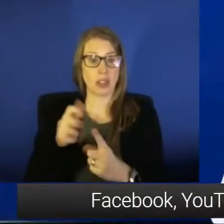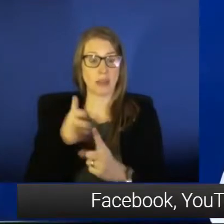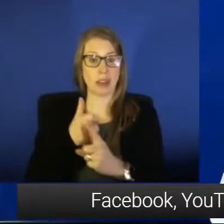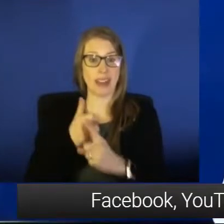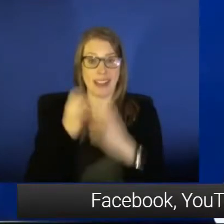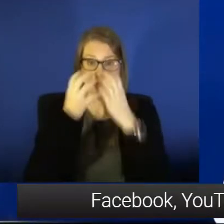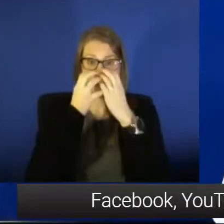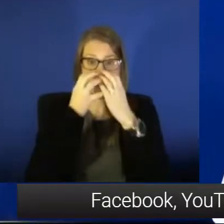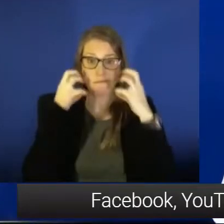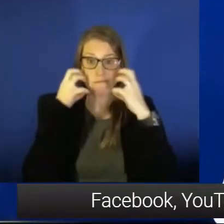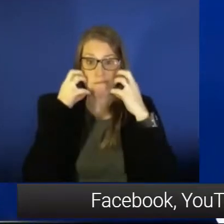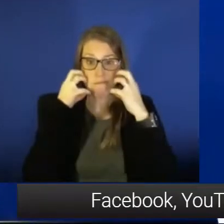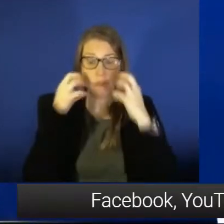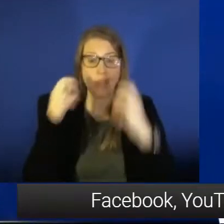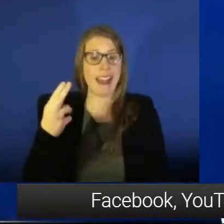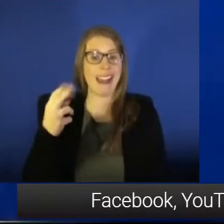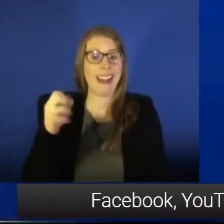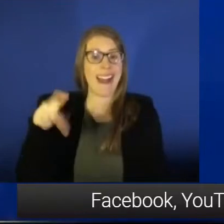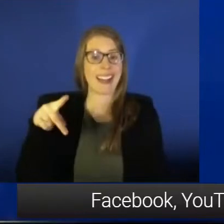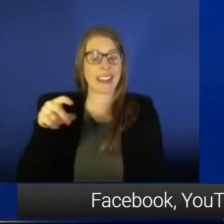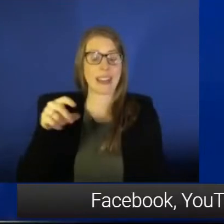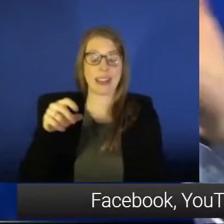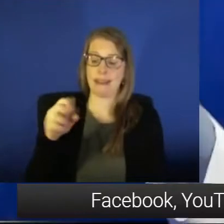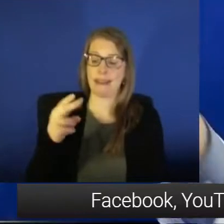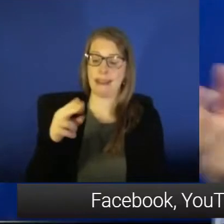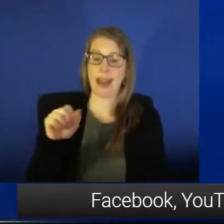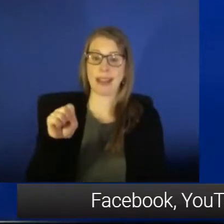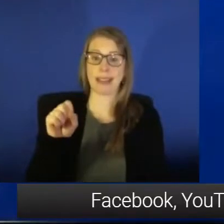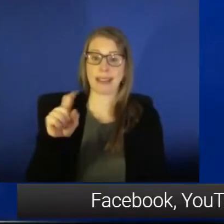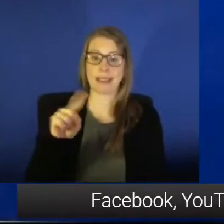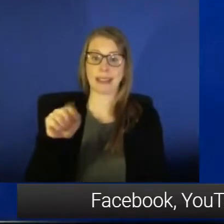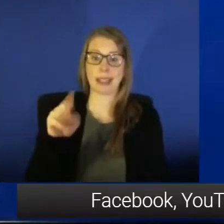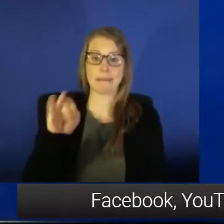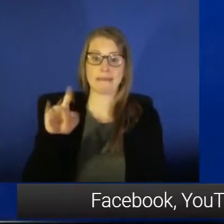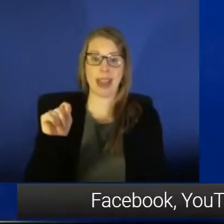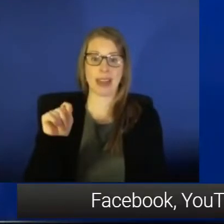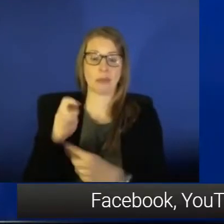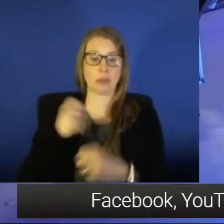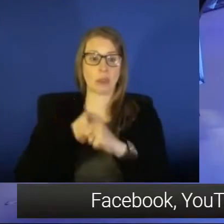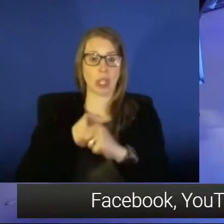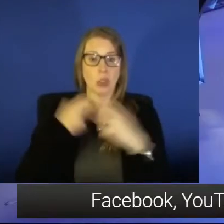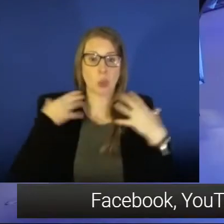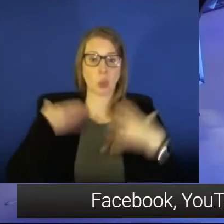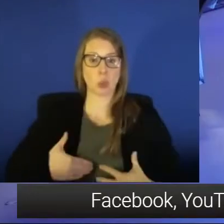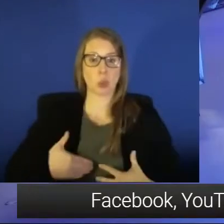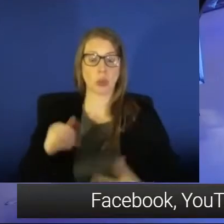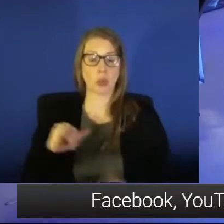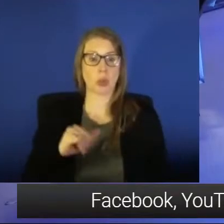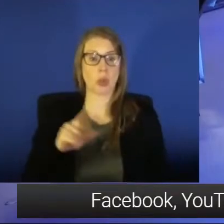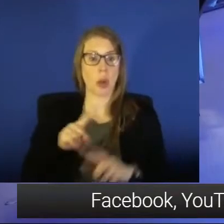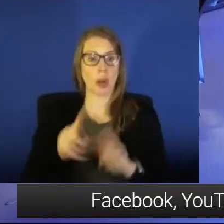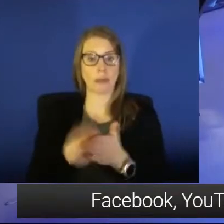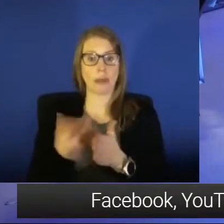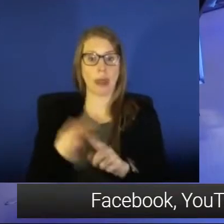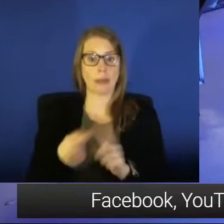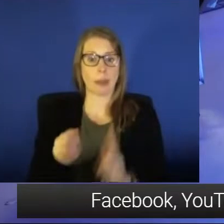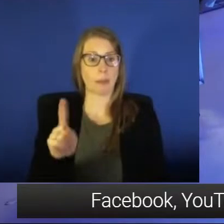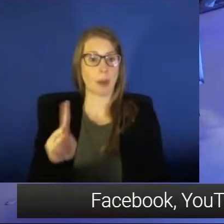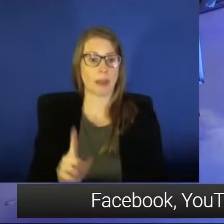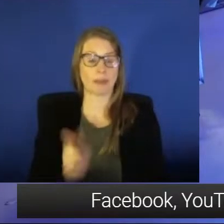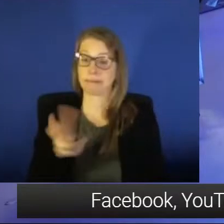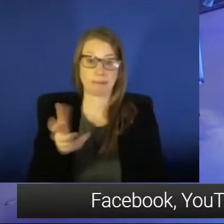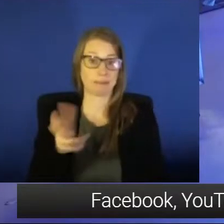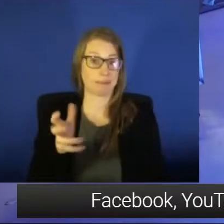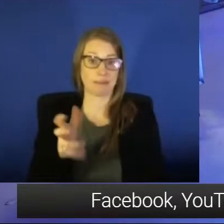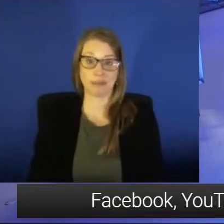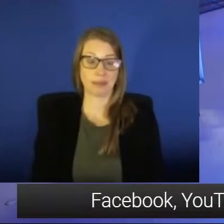the hazardous material suit, and that's to protect against all sorts of airborne problems. Now, where do we get those? Yeah, you don't. It's a good look.